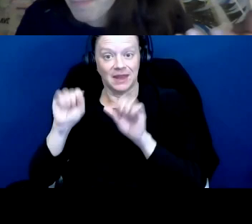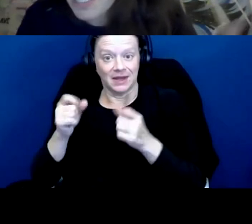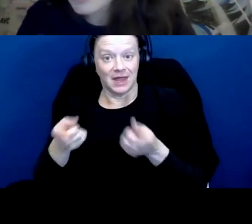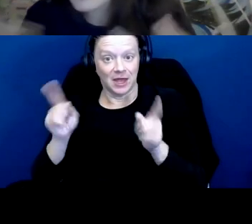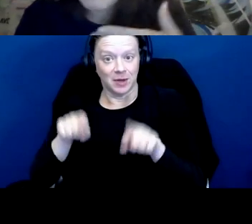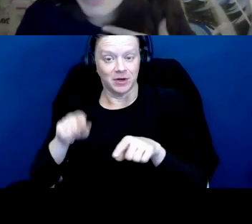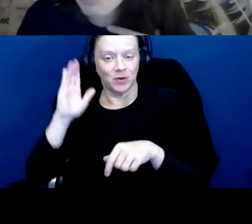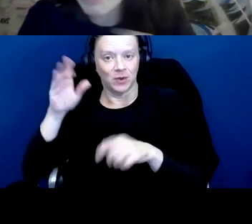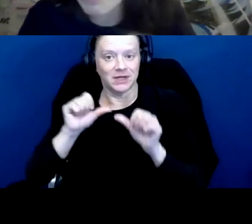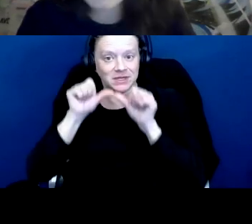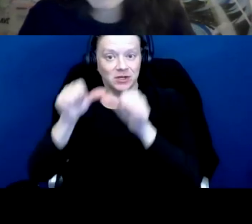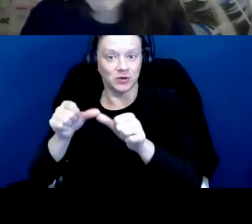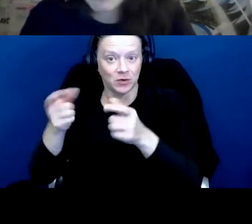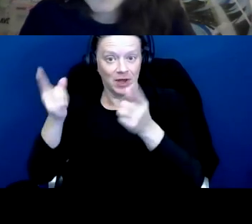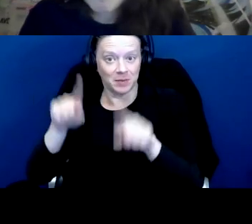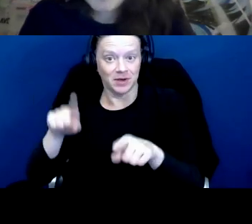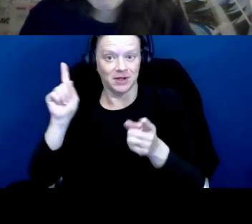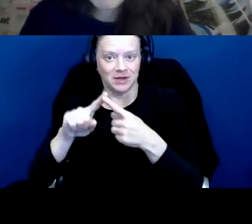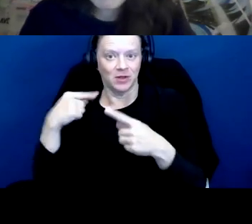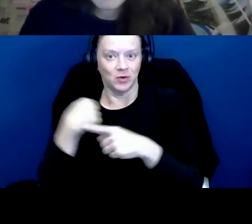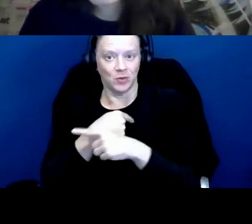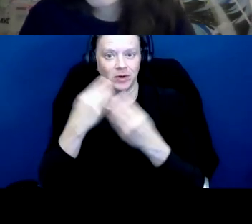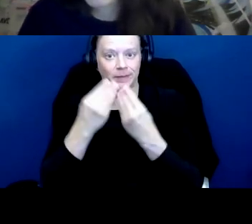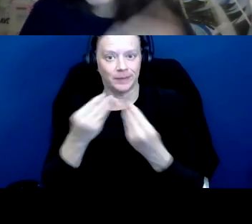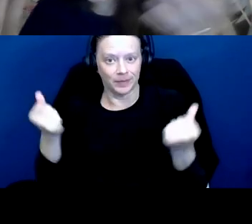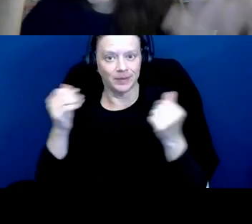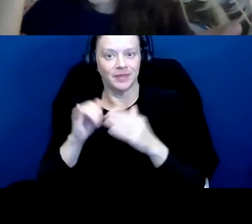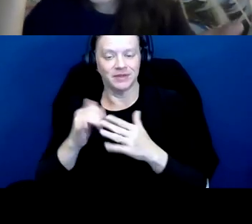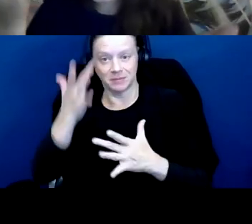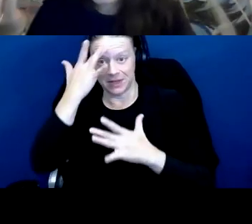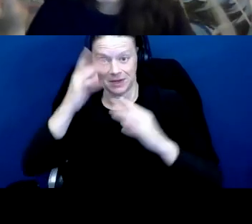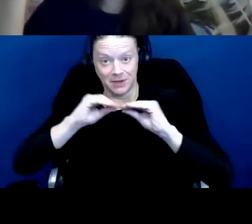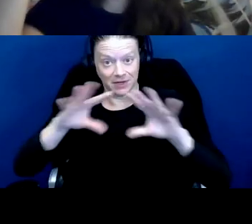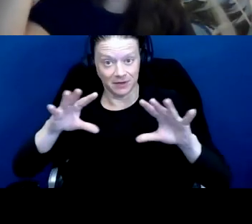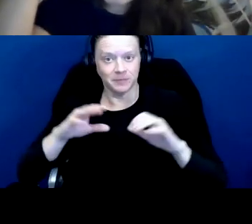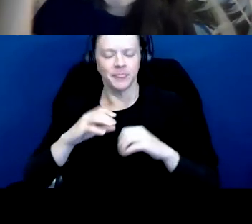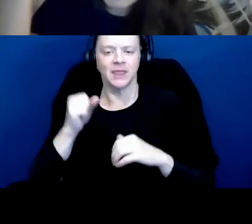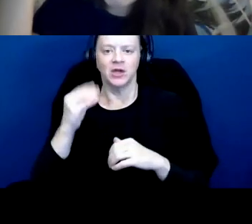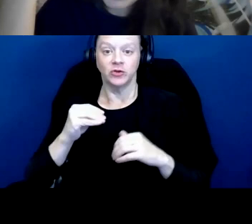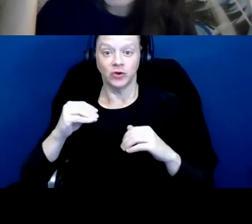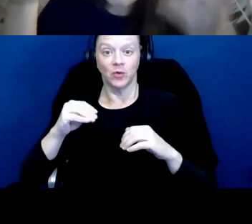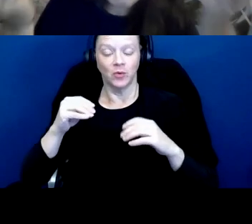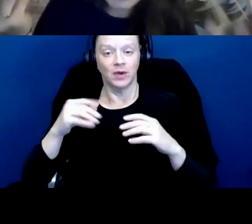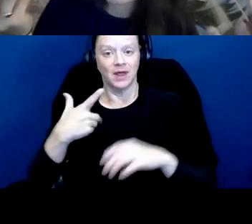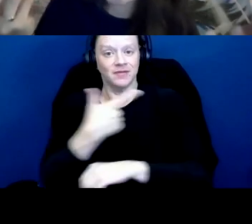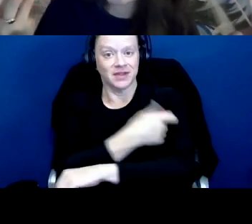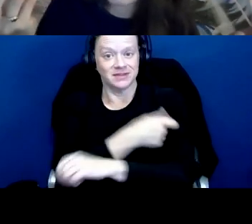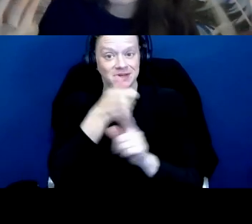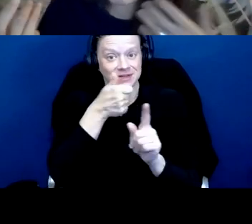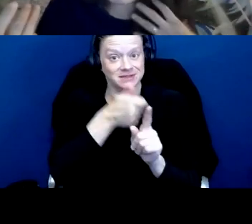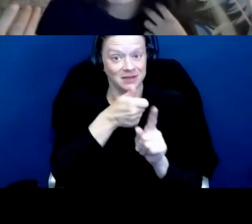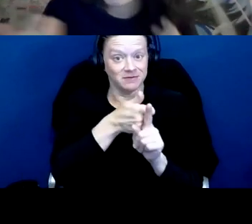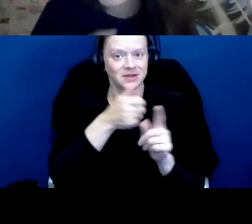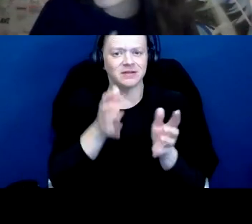to happen until we come out of this pandemic. And so in the balance, the vaccine is much more safe than the